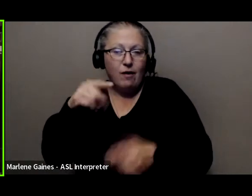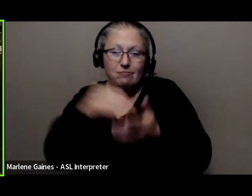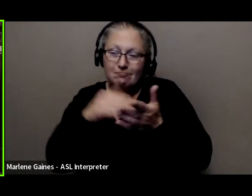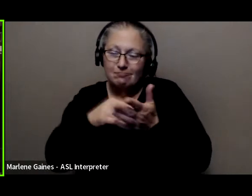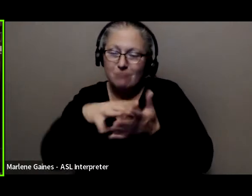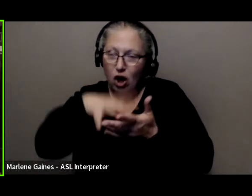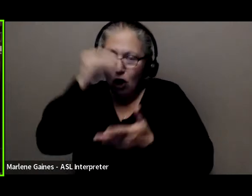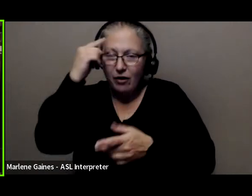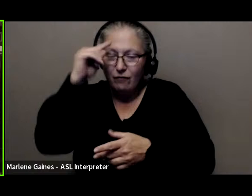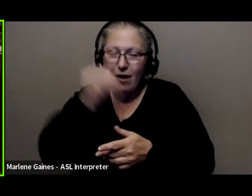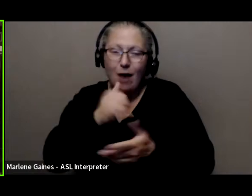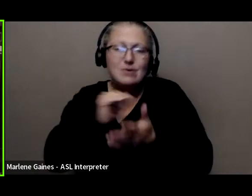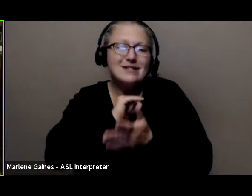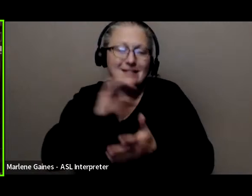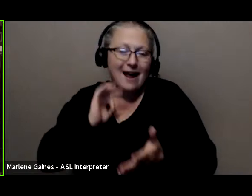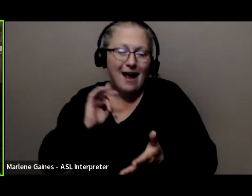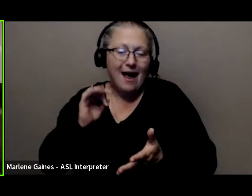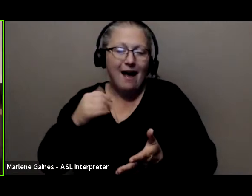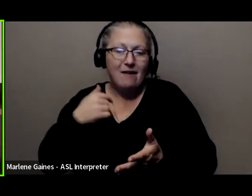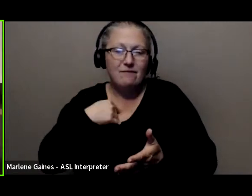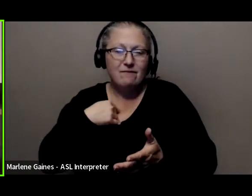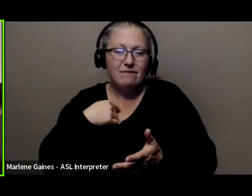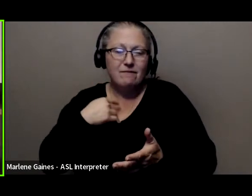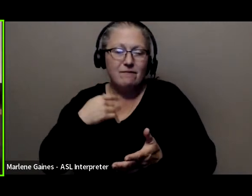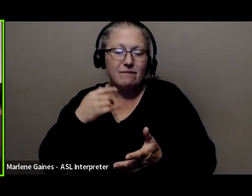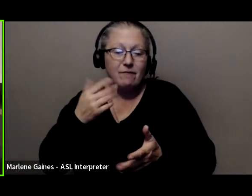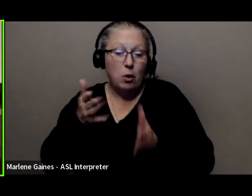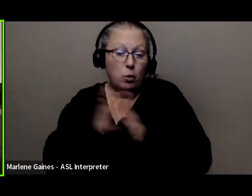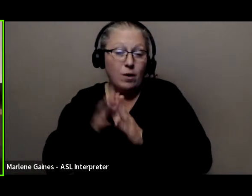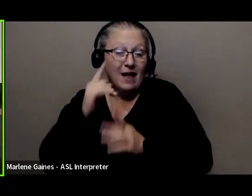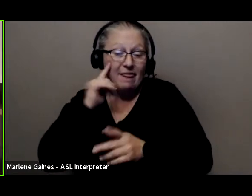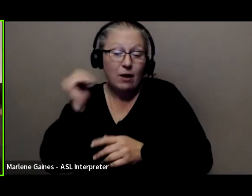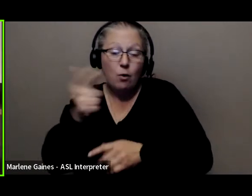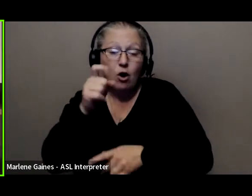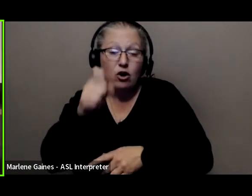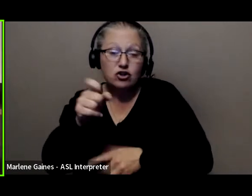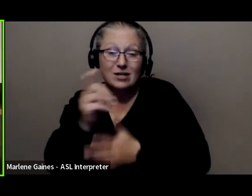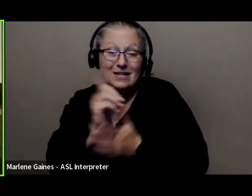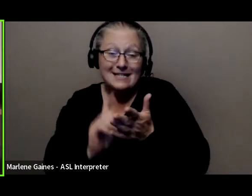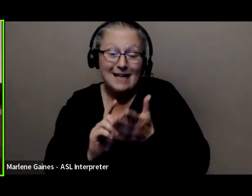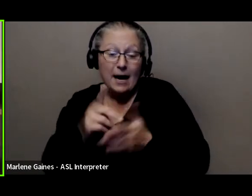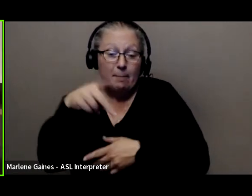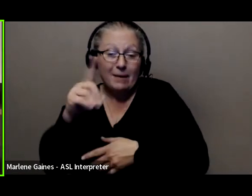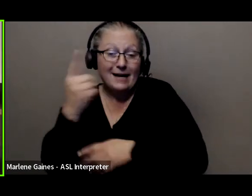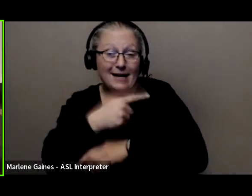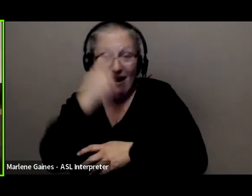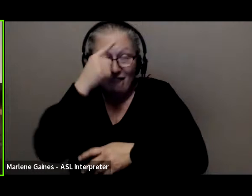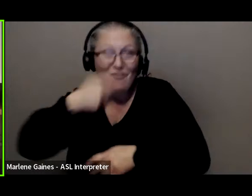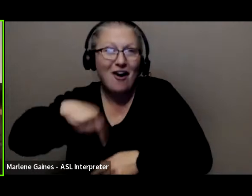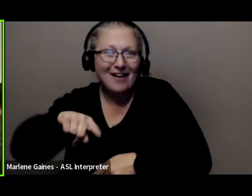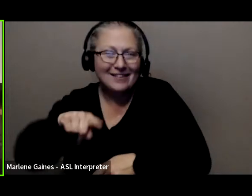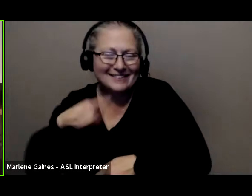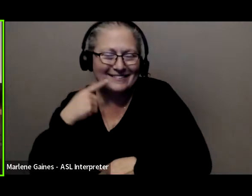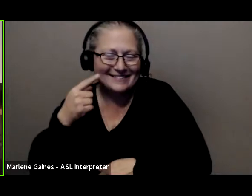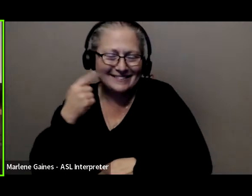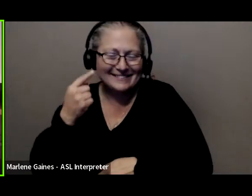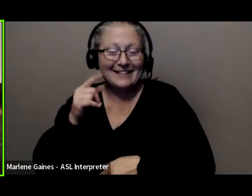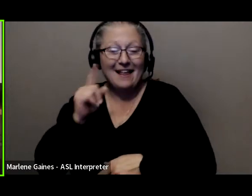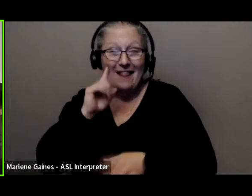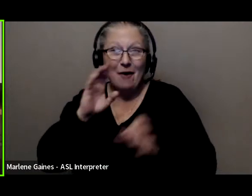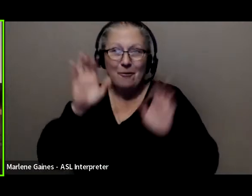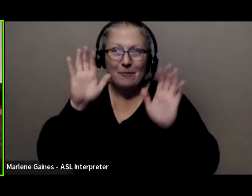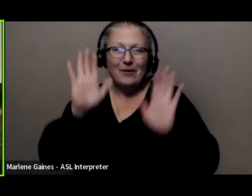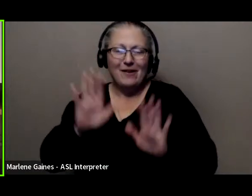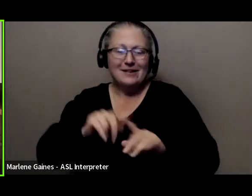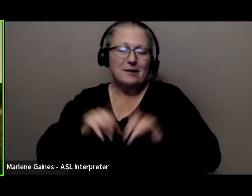our staff. I have a request. I think that you all should design a PD day for us. That would be